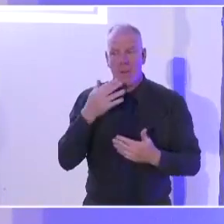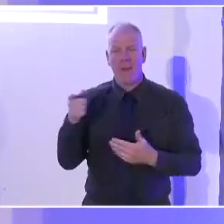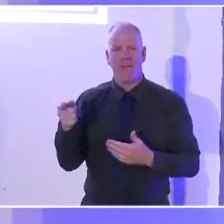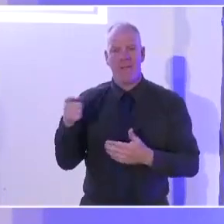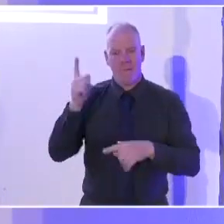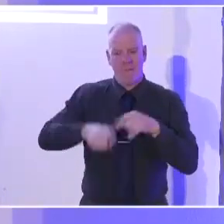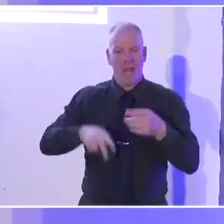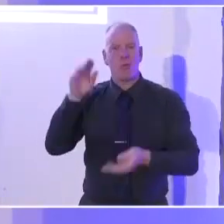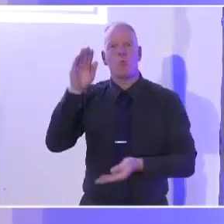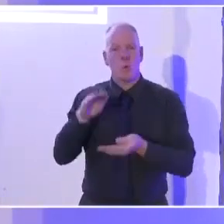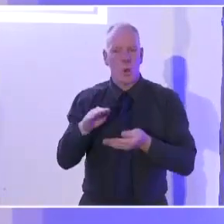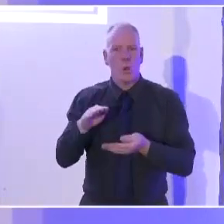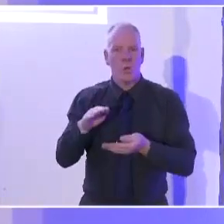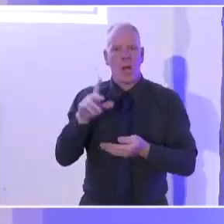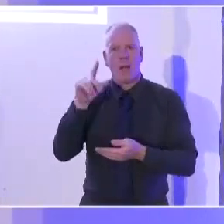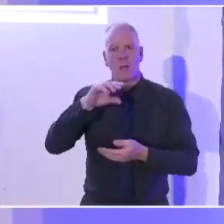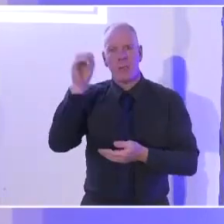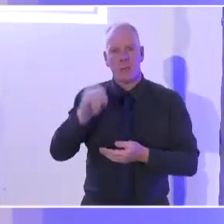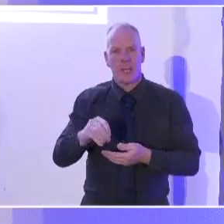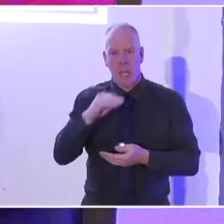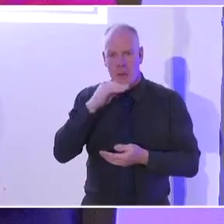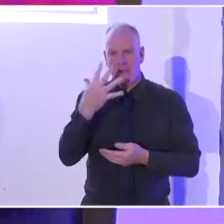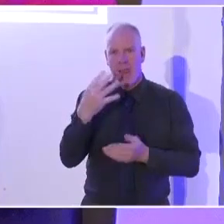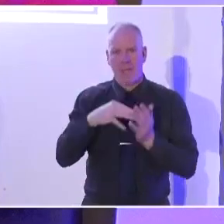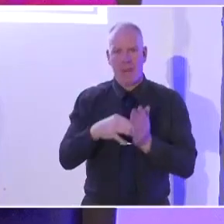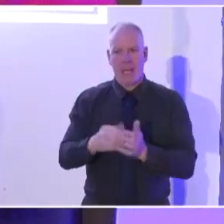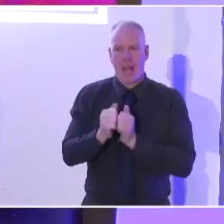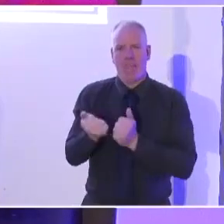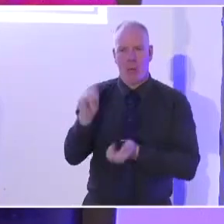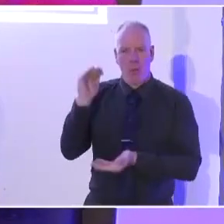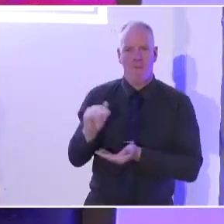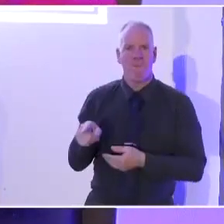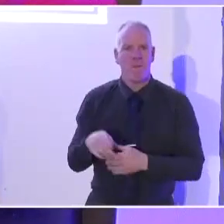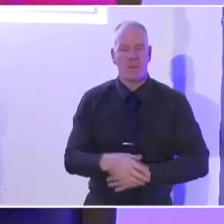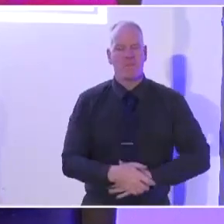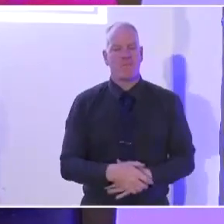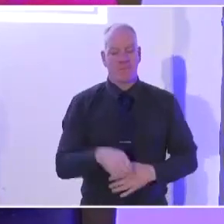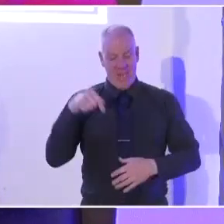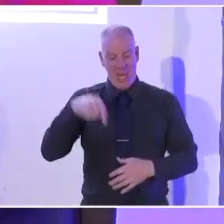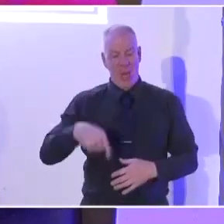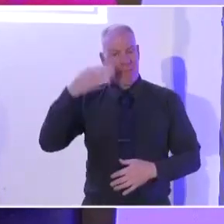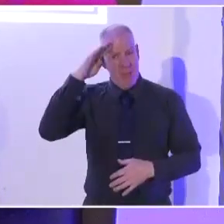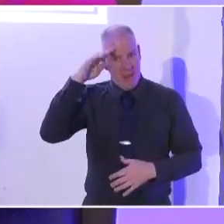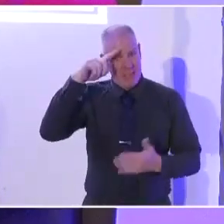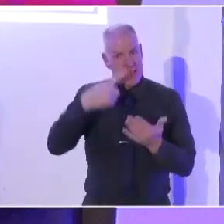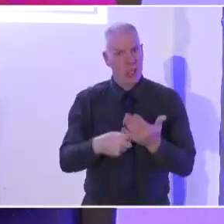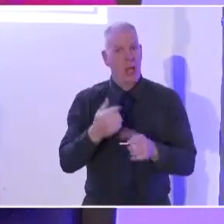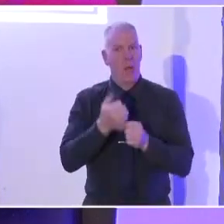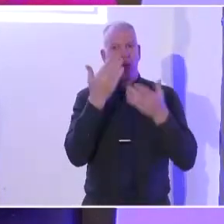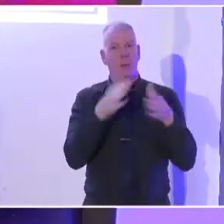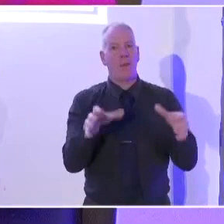20%, or 5 million sterling. Closer to home then, we had another decision last year involving a public